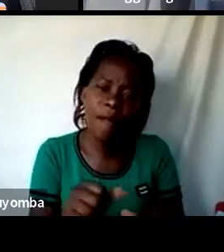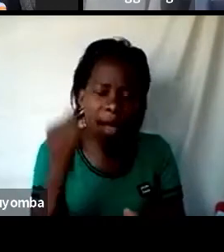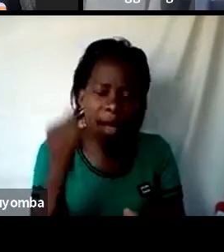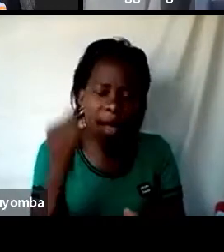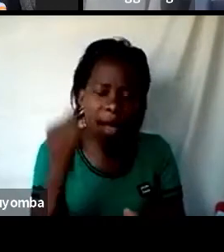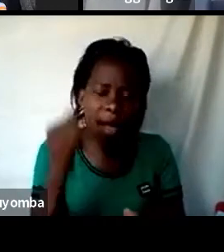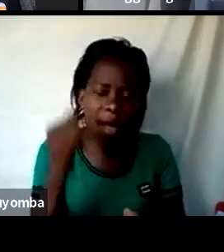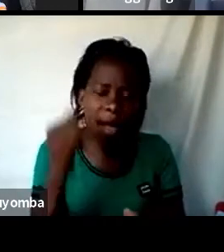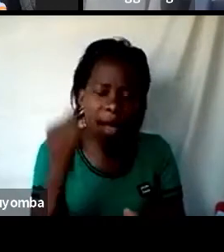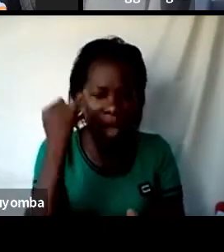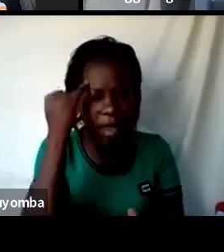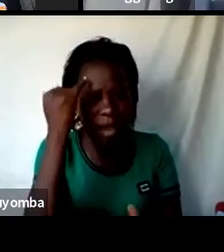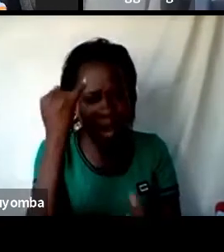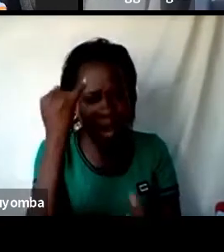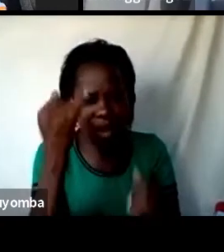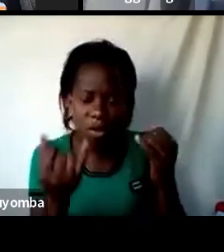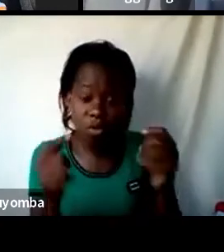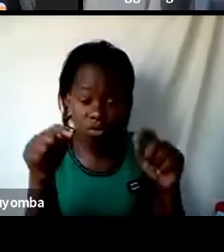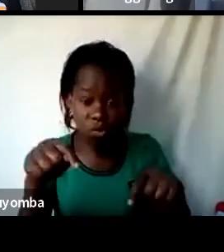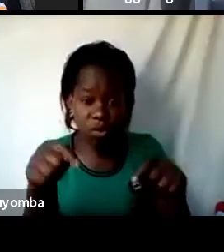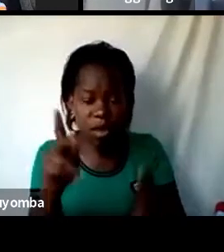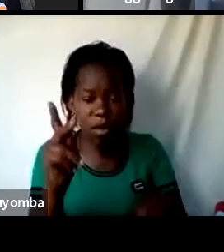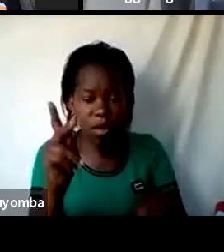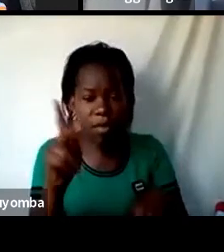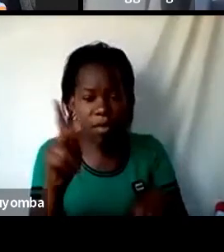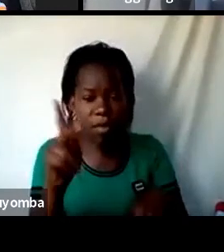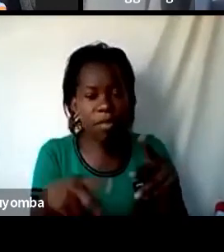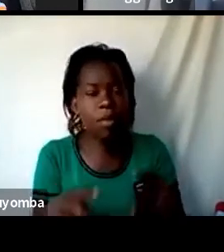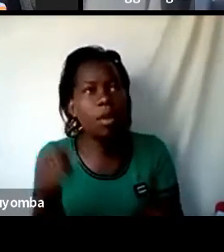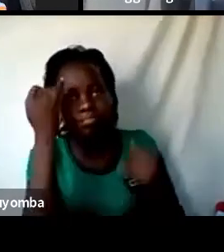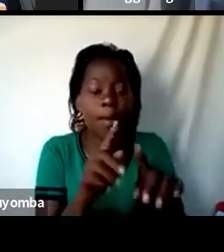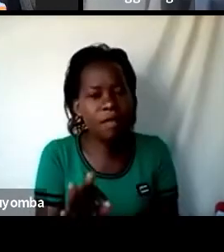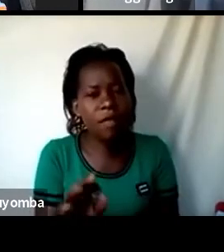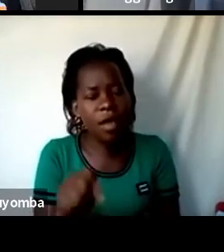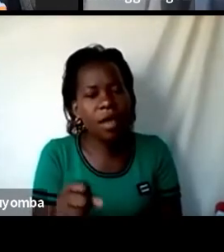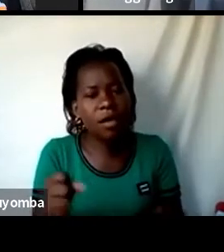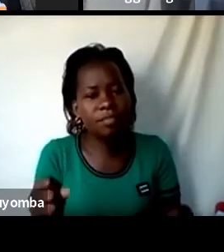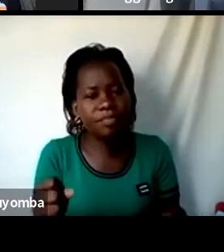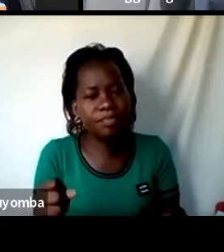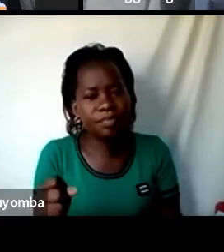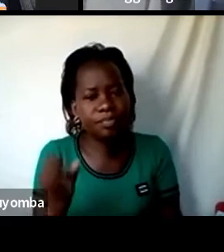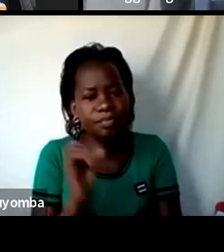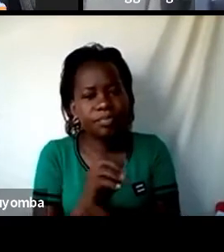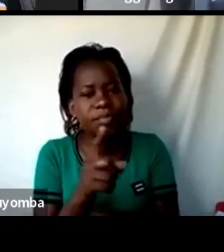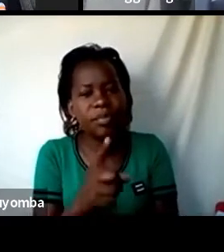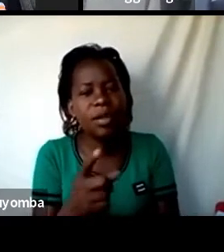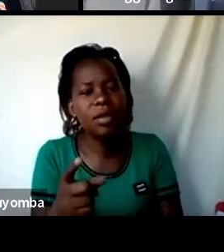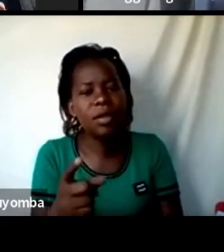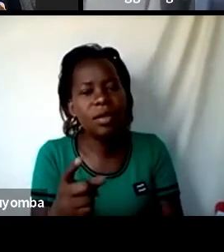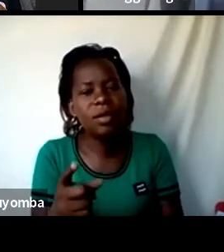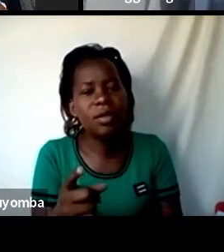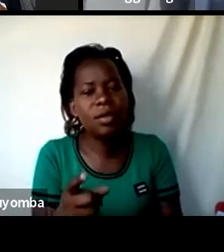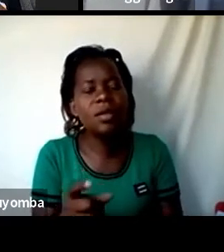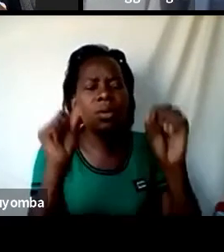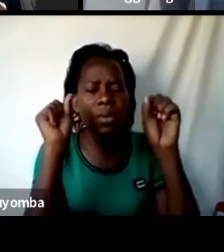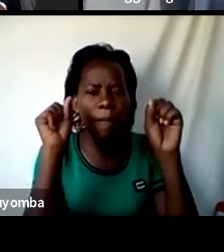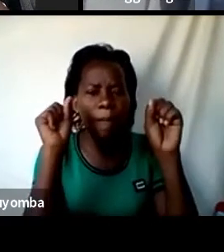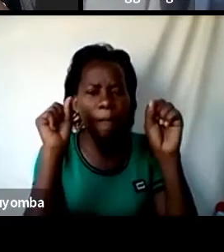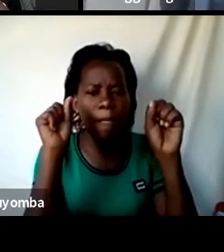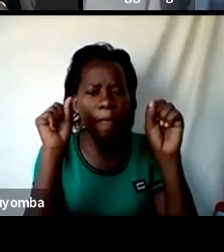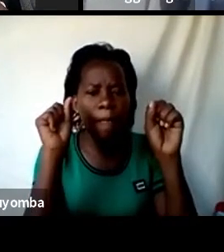people to bring their ideas to life. But if you can kindly emphasize this point of the fact that you don't necessarily have to be a